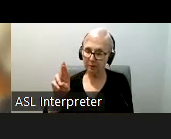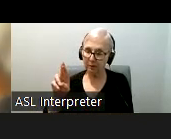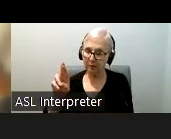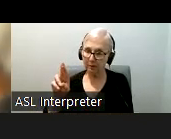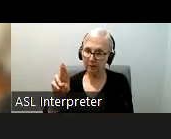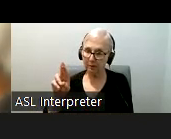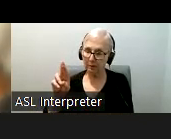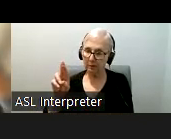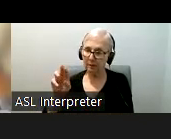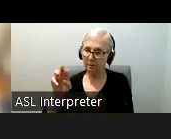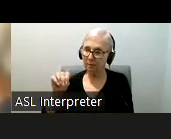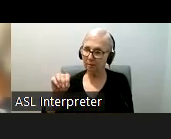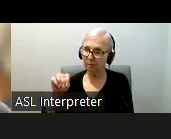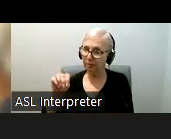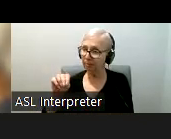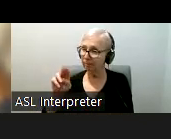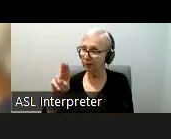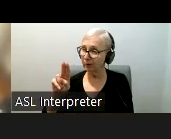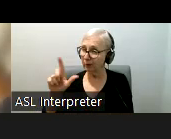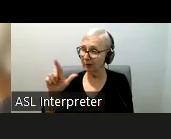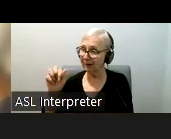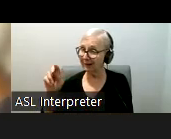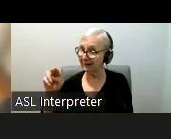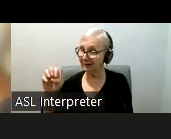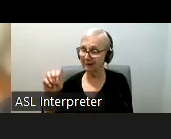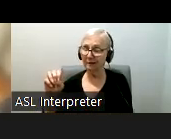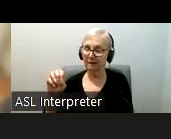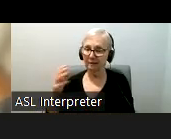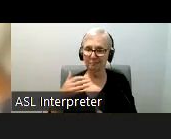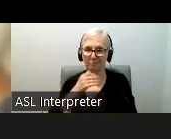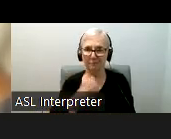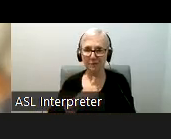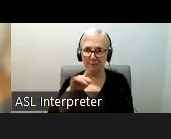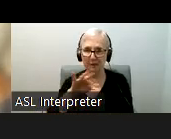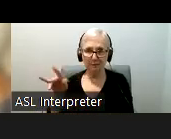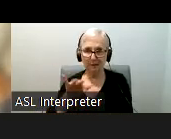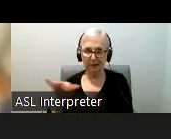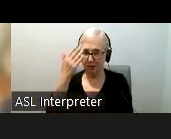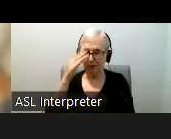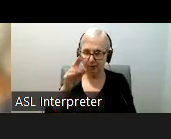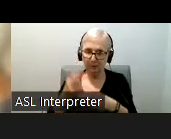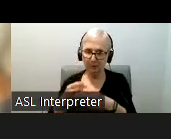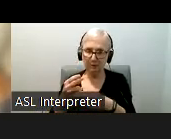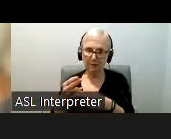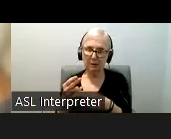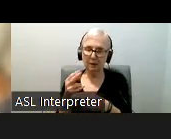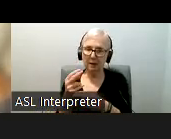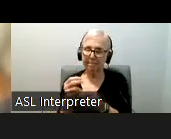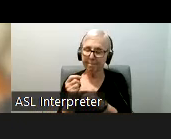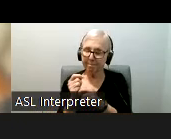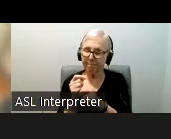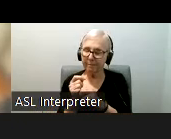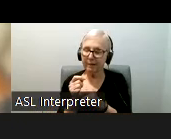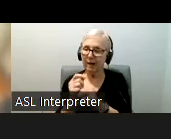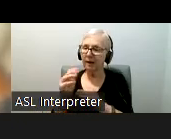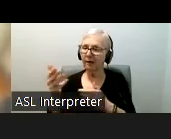Lee Lynn for helping us on that, because they all joined search committee interviews. And I will say that